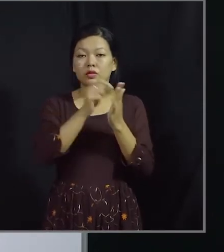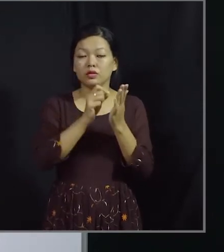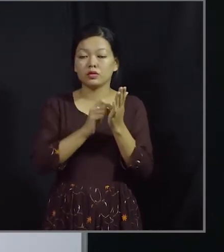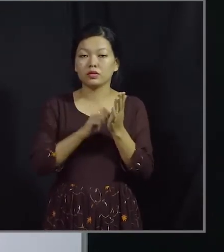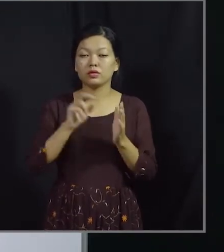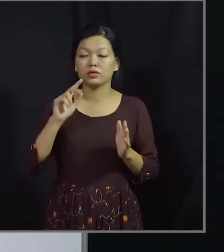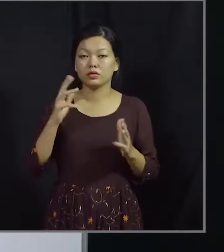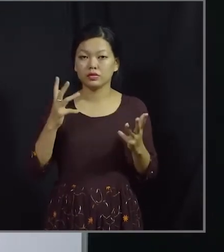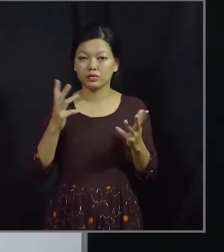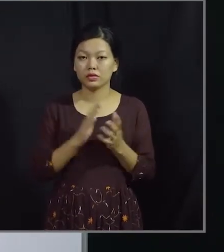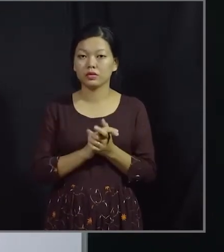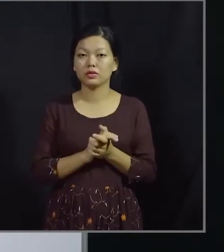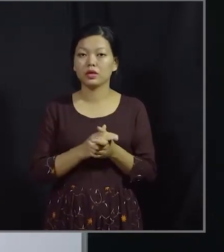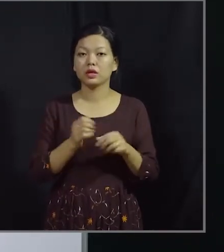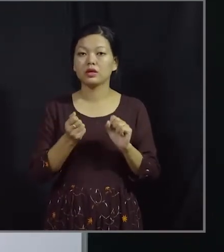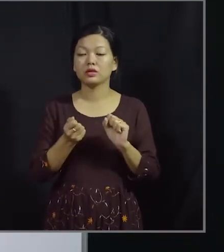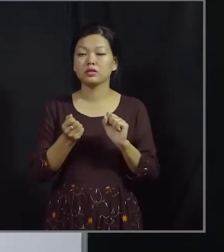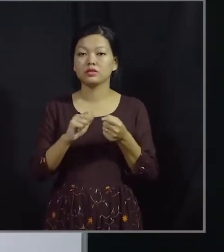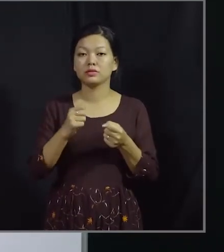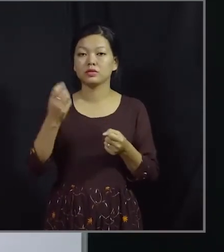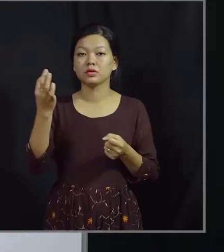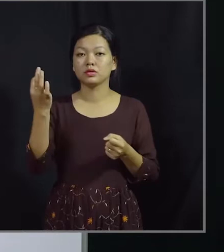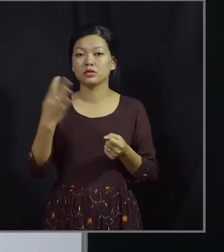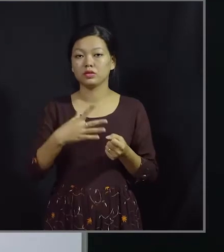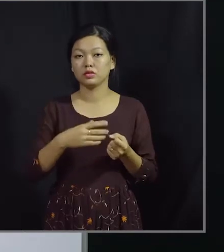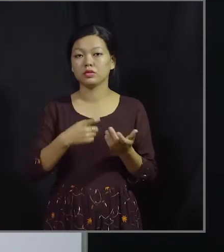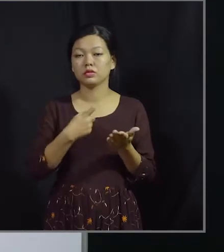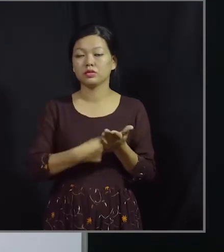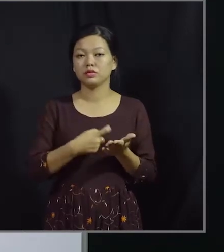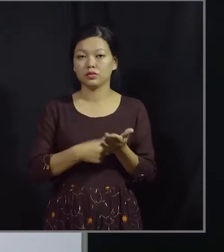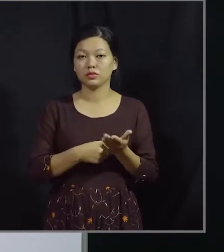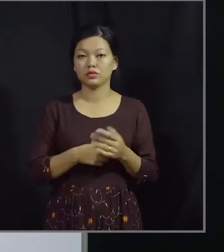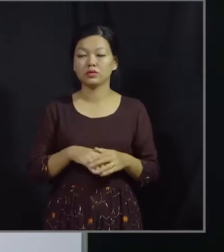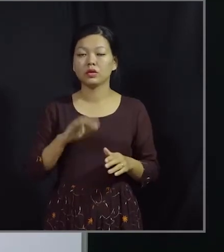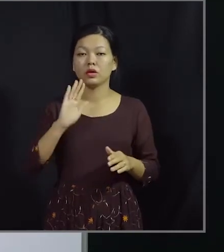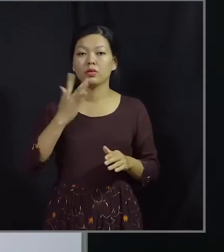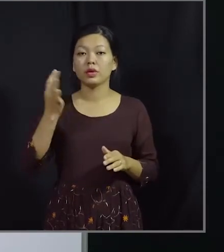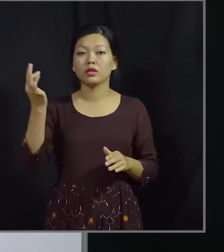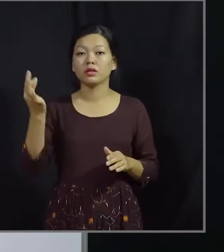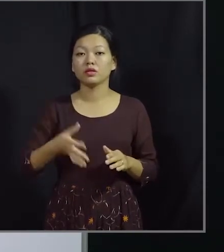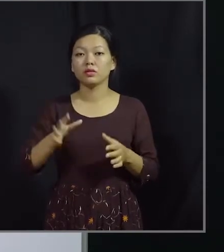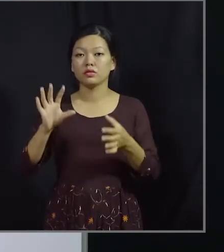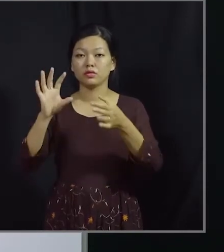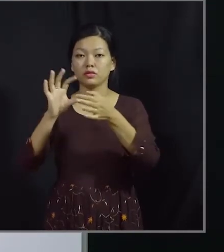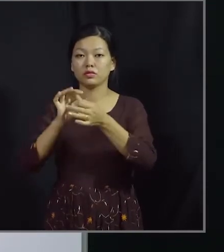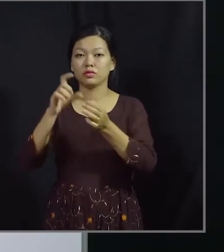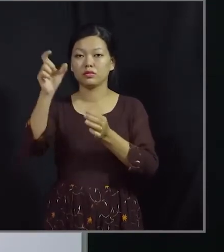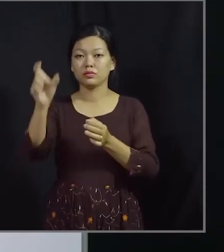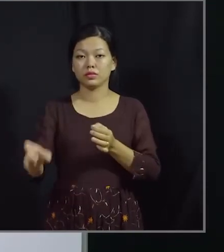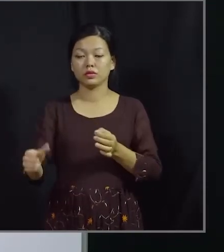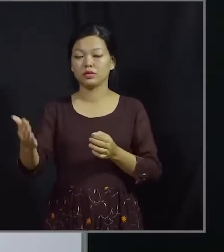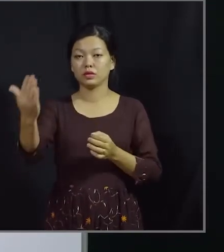agreement comes into play and the existing, that is old ones, comes to an